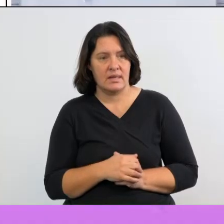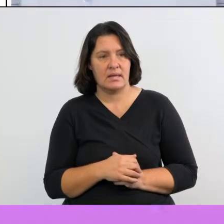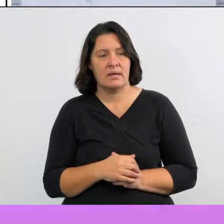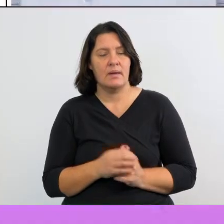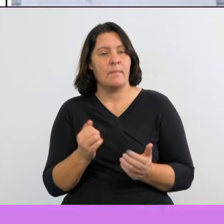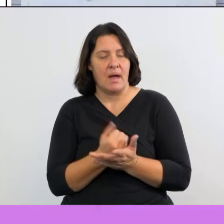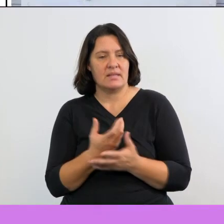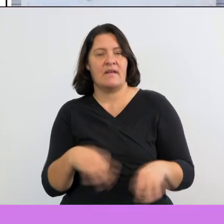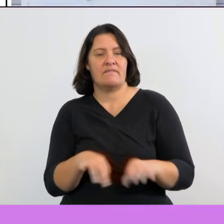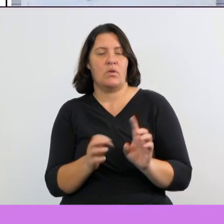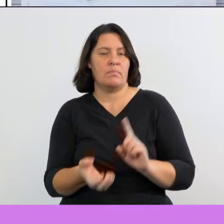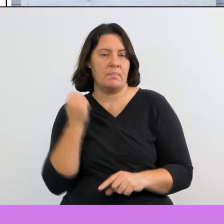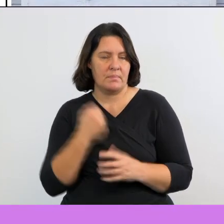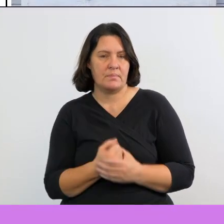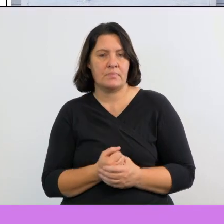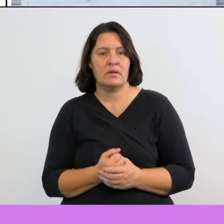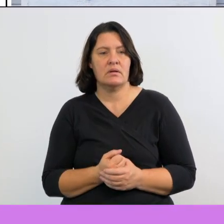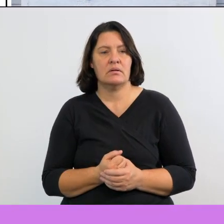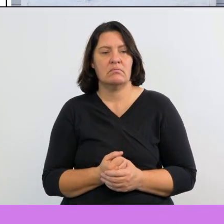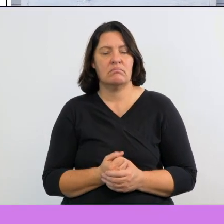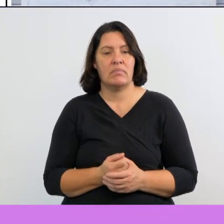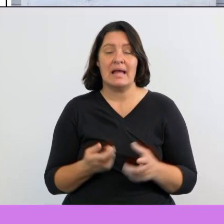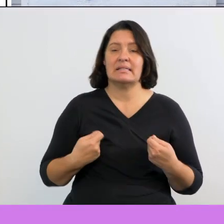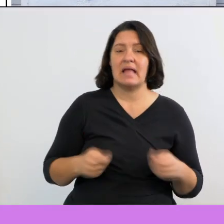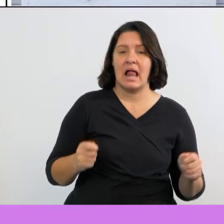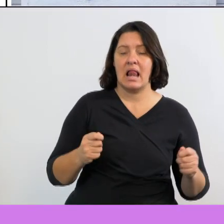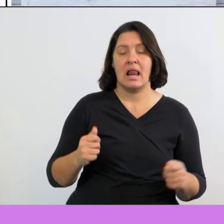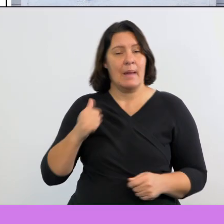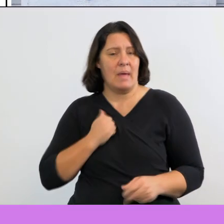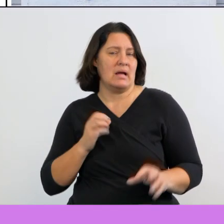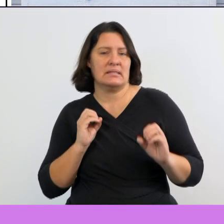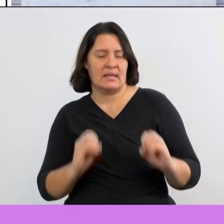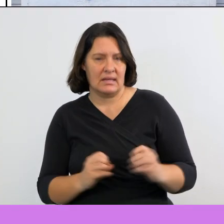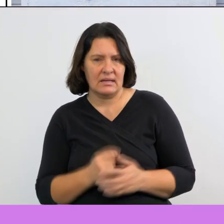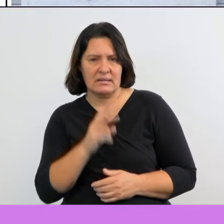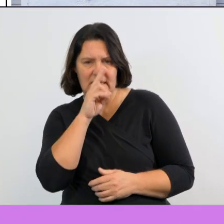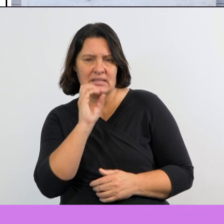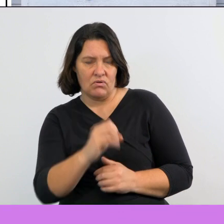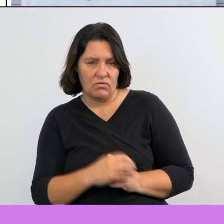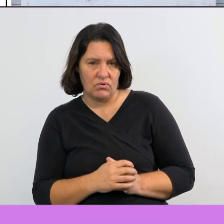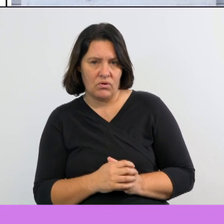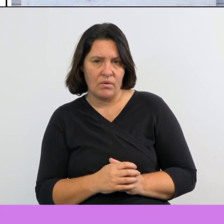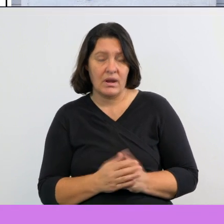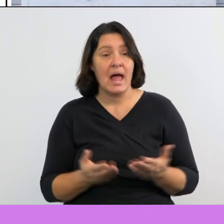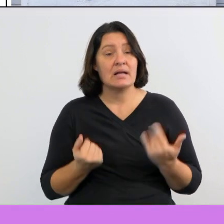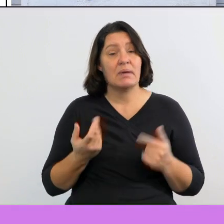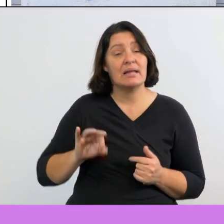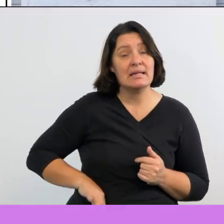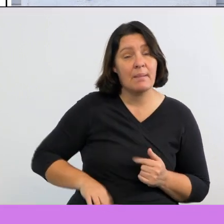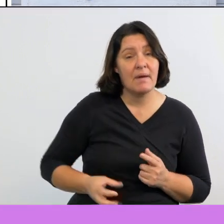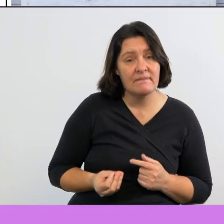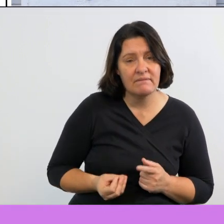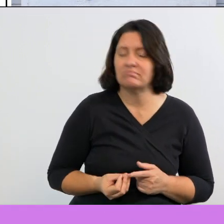right? Here, I have to find this value here. So I'm not selling any bags. Here, we can see it is 0. Can we expect to